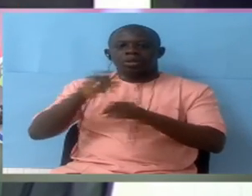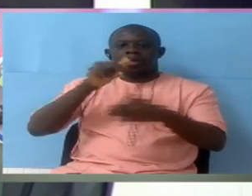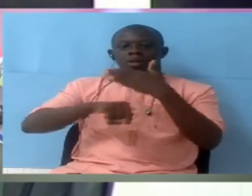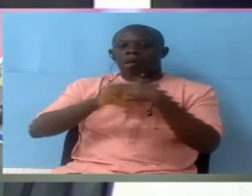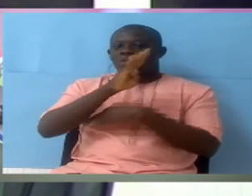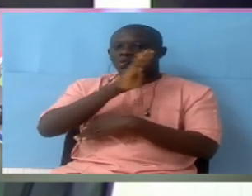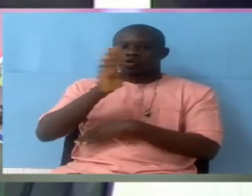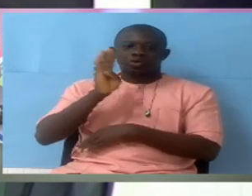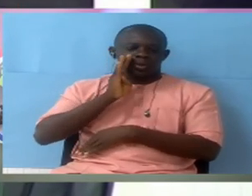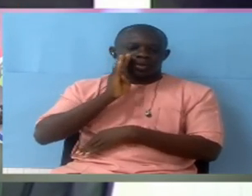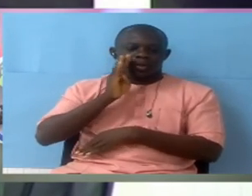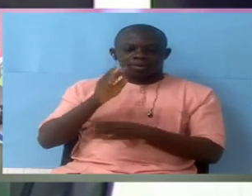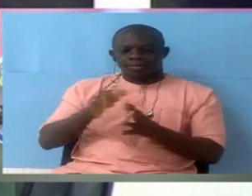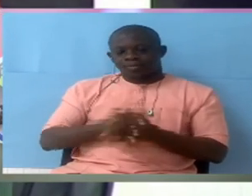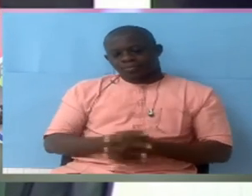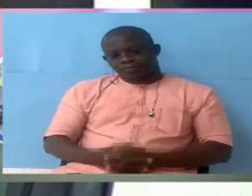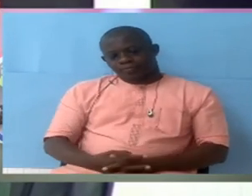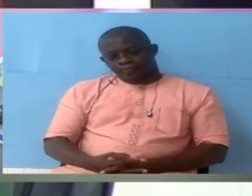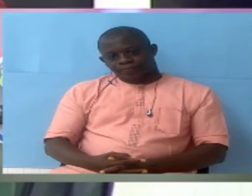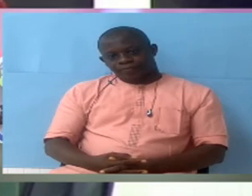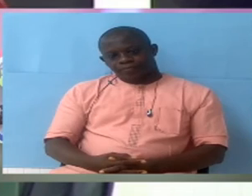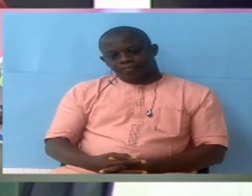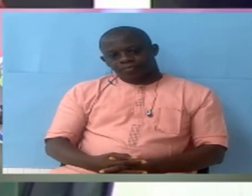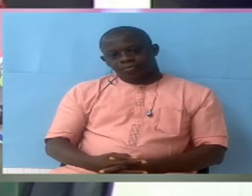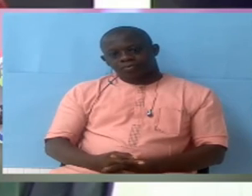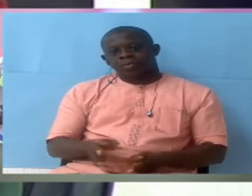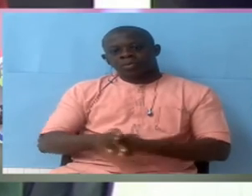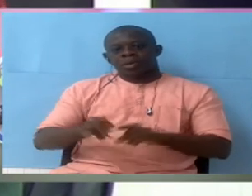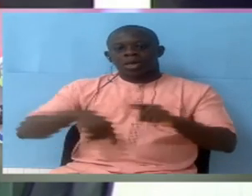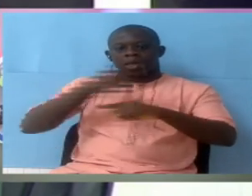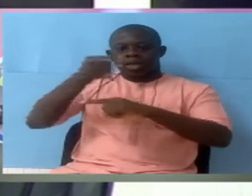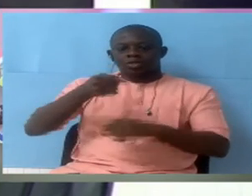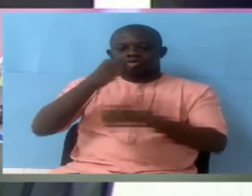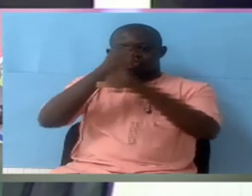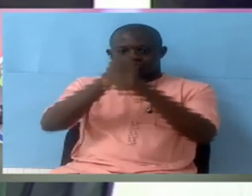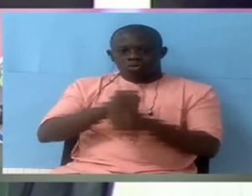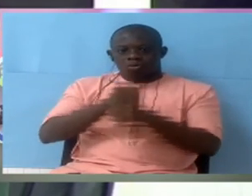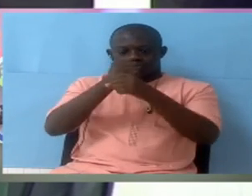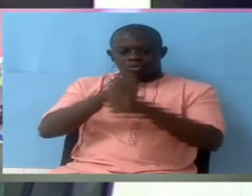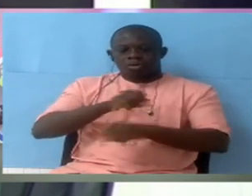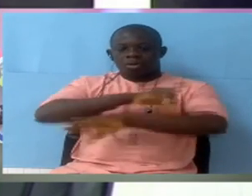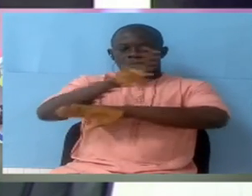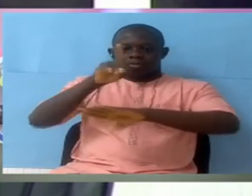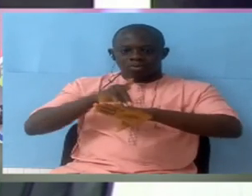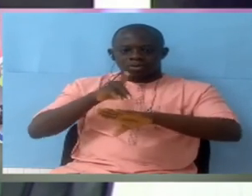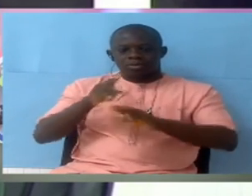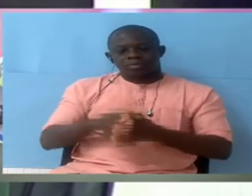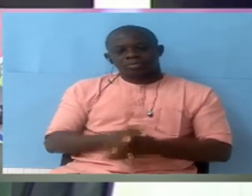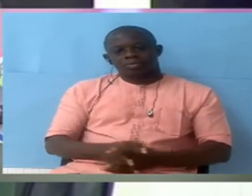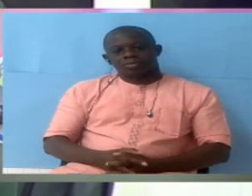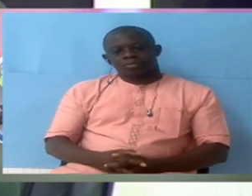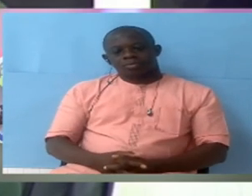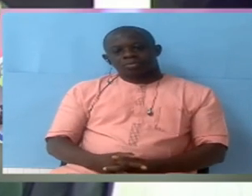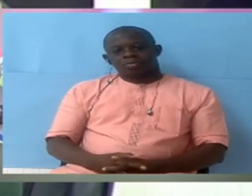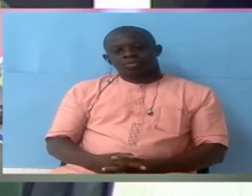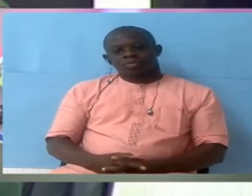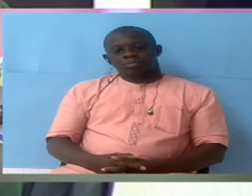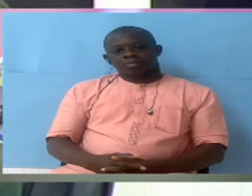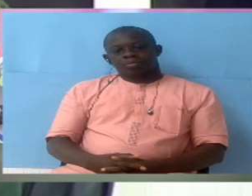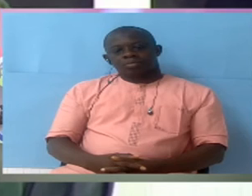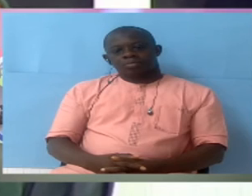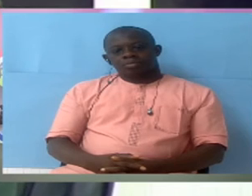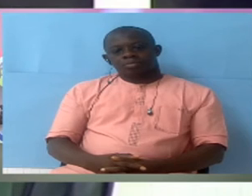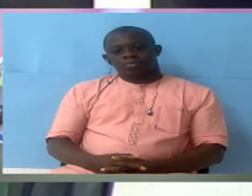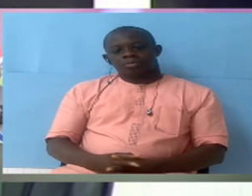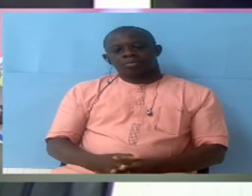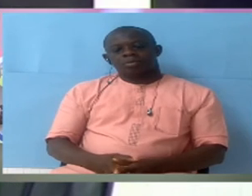mo ne ko Brusubi phase 1 which is next to the church nga xamne mo ngi dendo ak church bi I have to